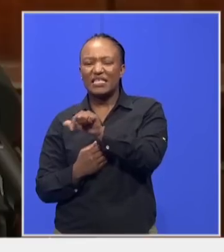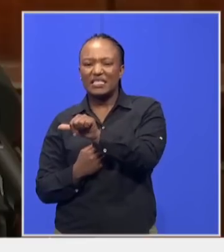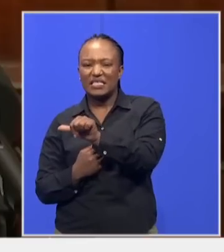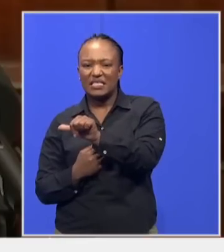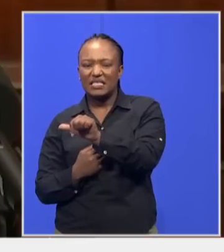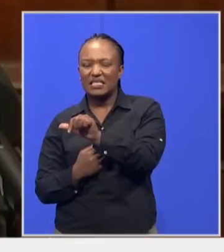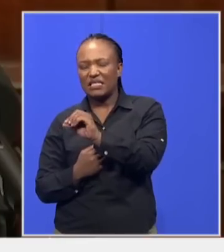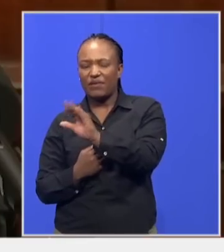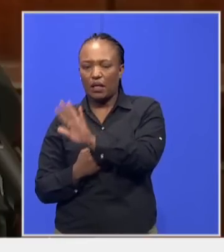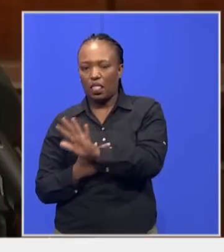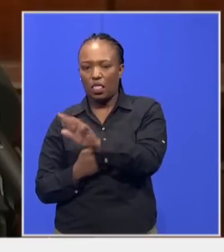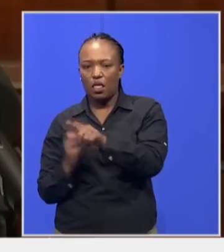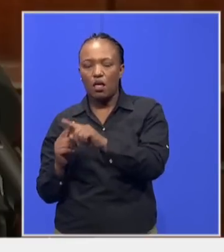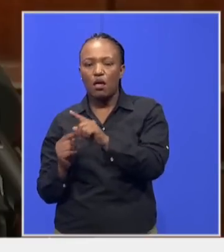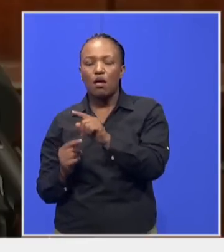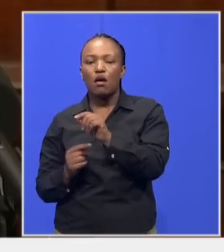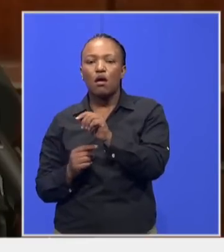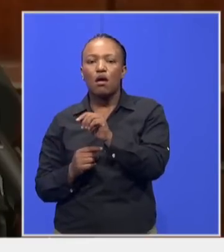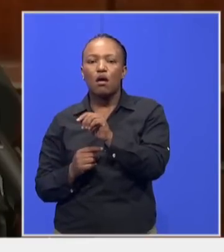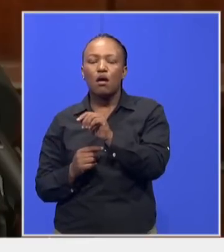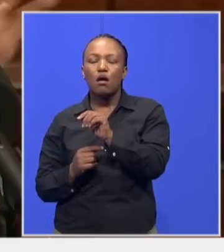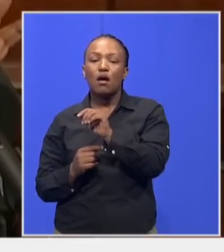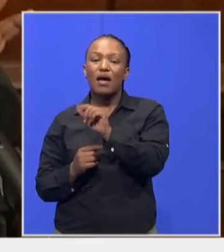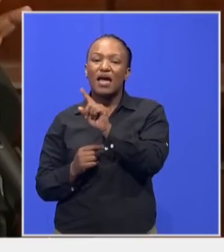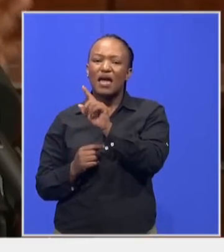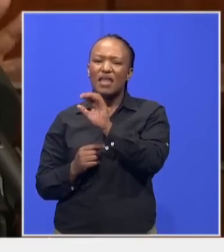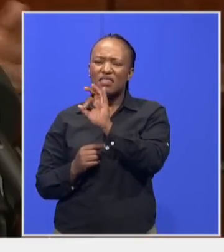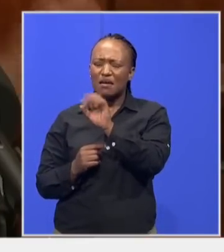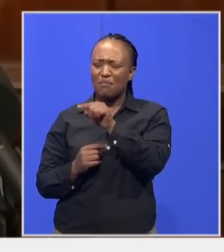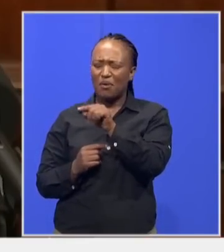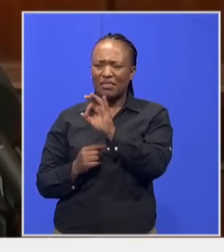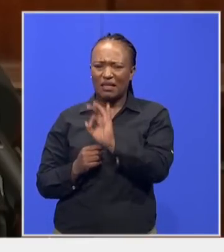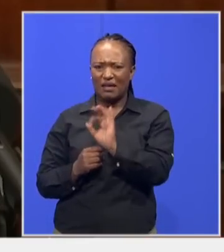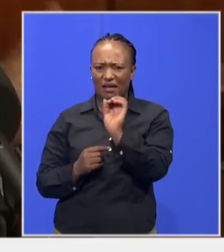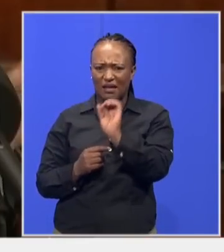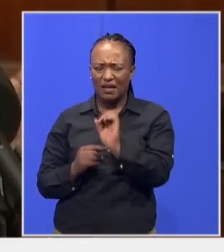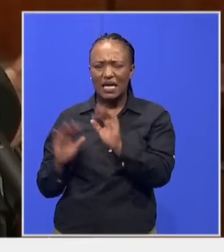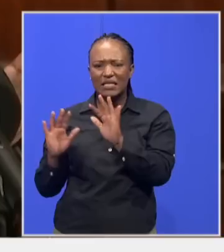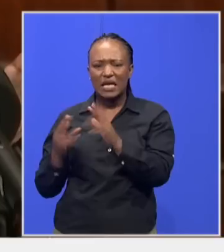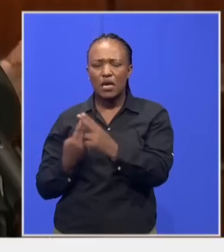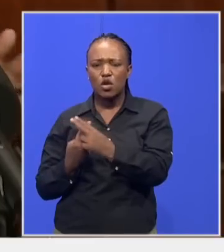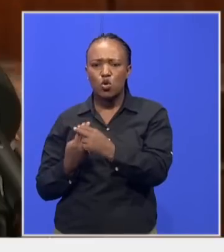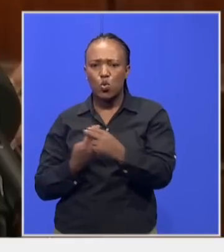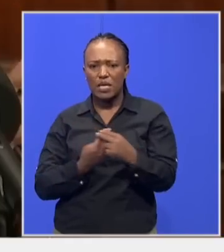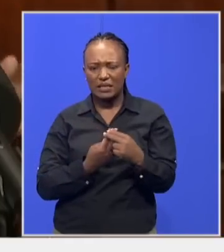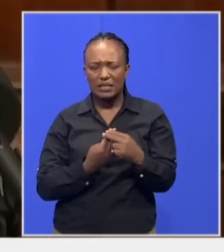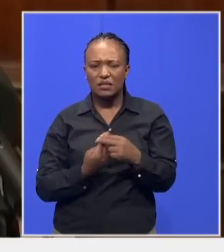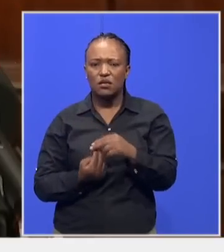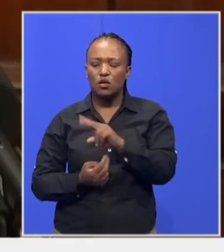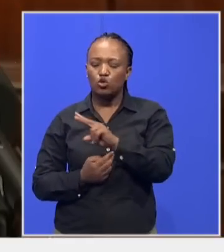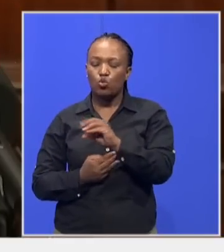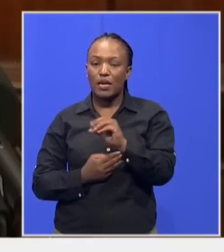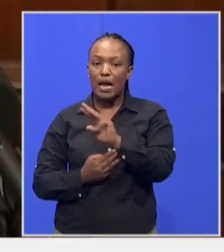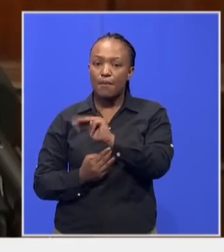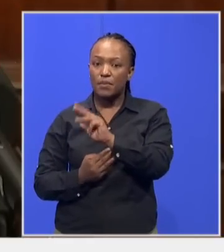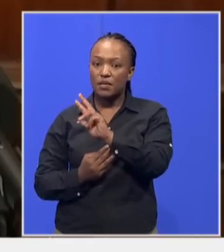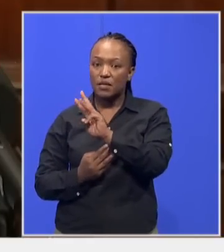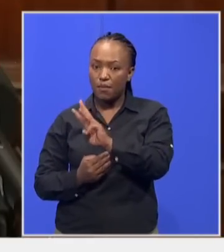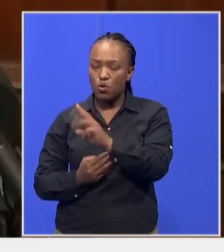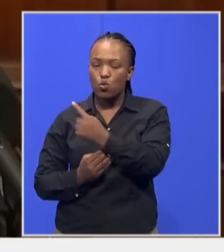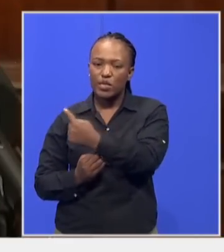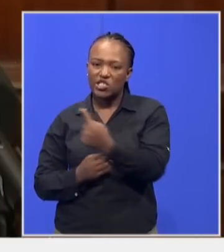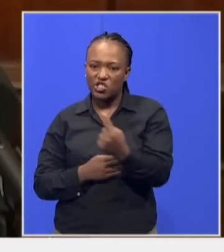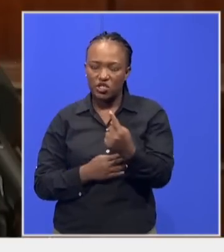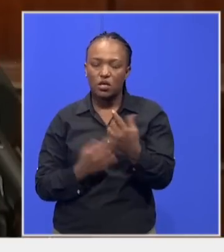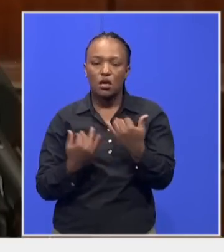at 23.3%. It has 10 units that we're giving you 200 megawatts per unit. 4 units, as